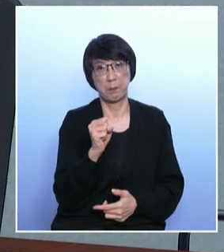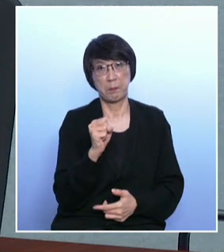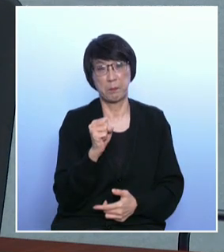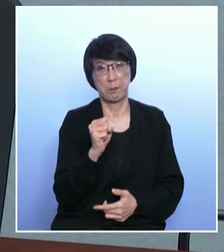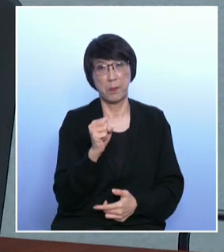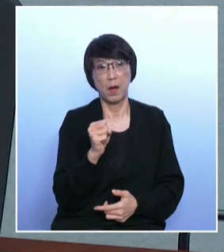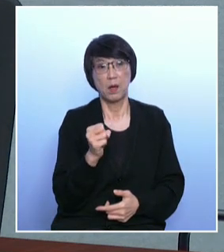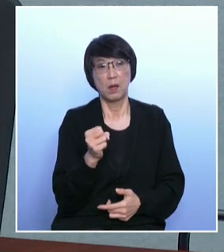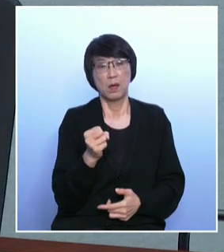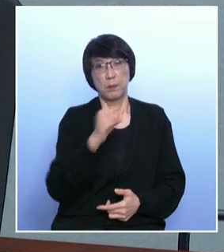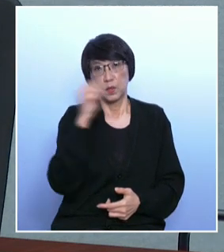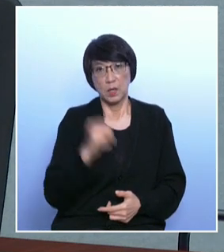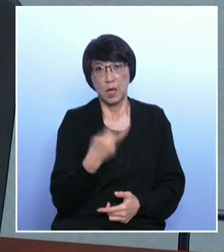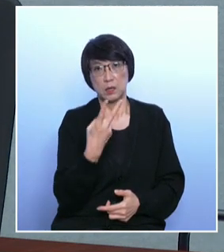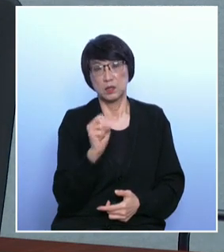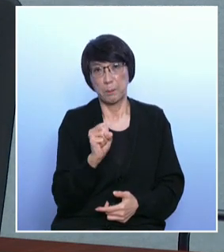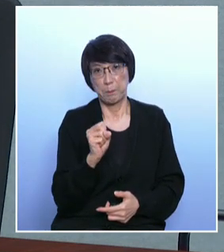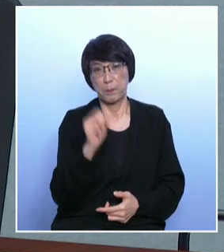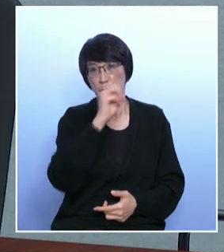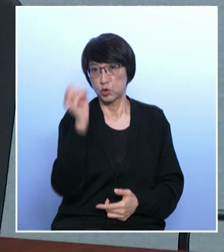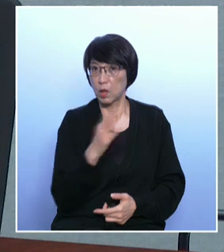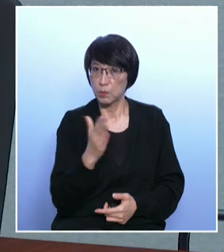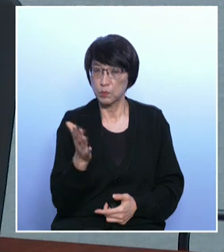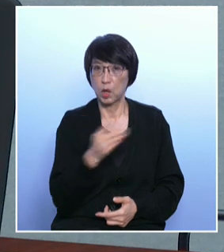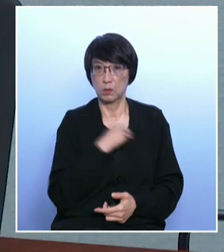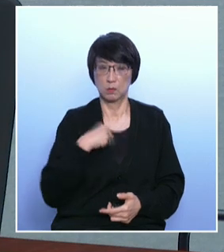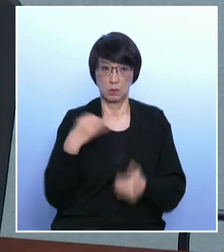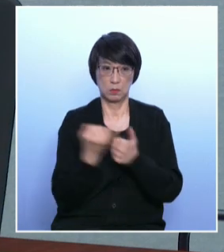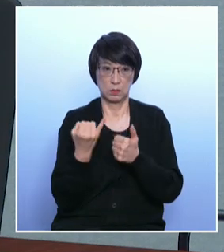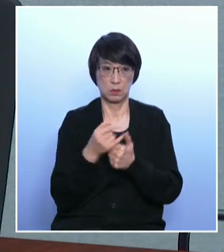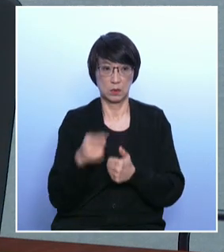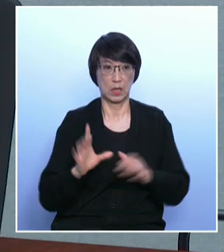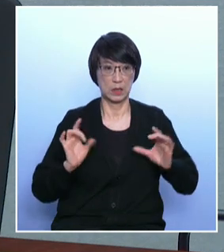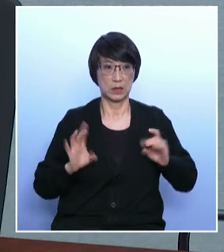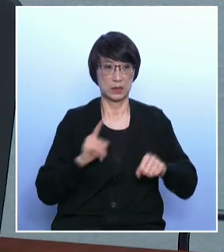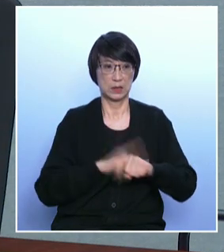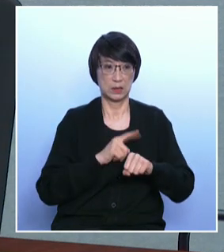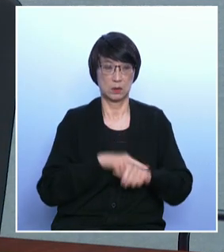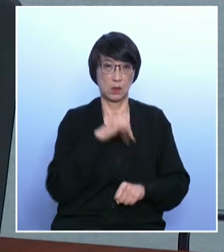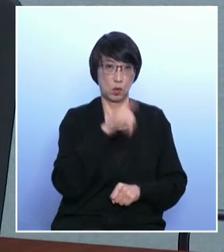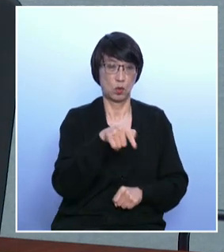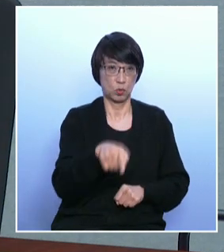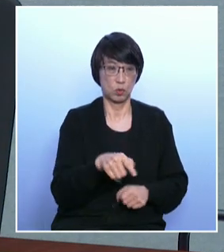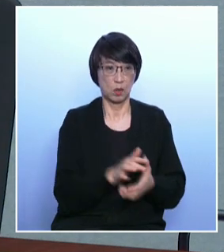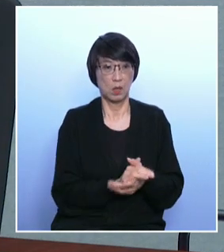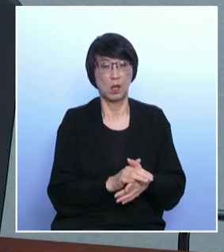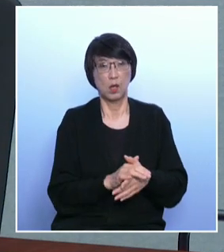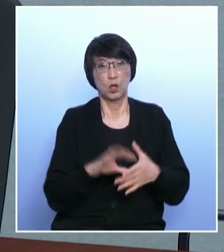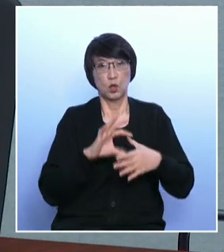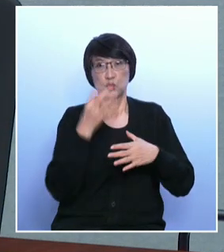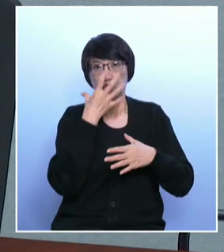whereas the increase in facilities and floor space was only 20% or 50% respectively.